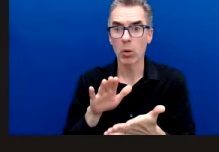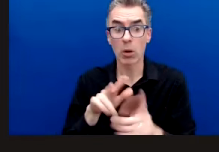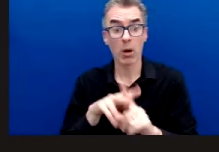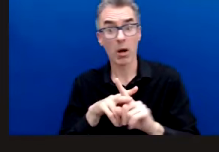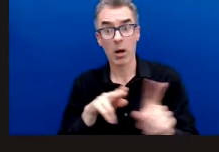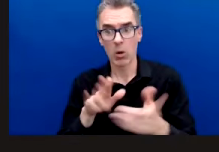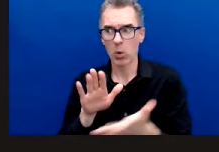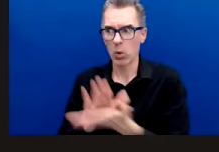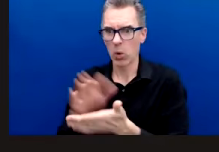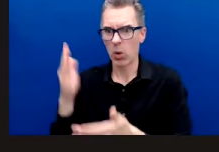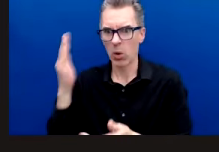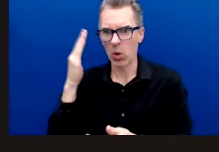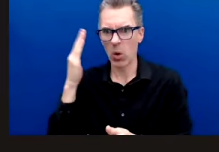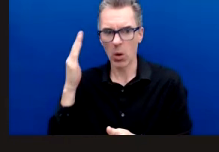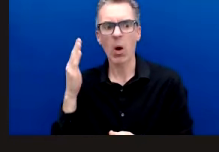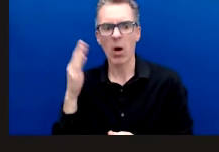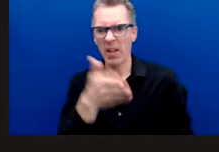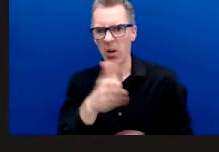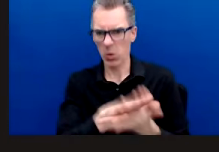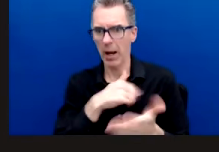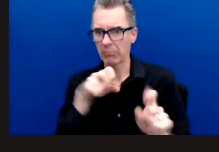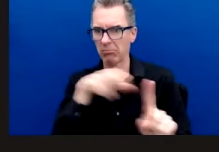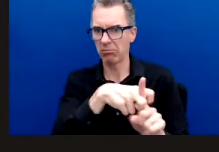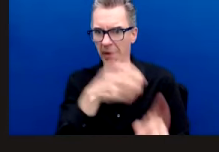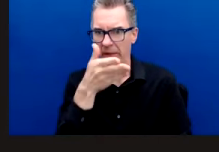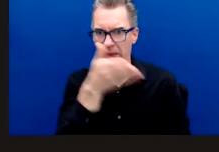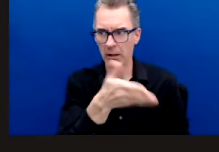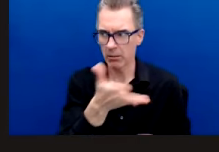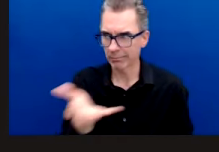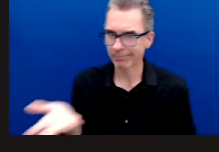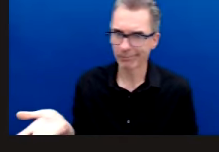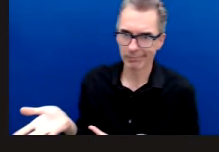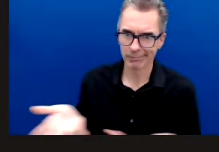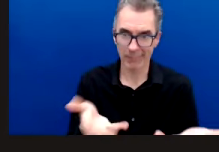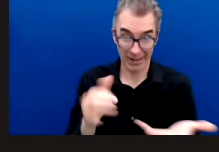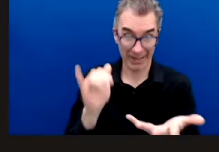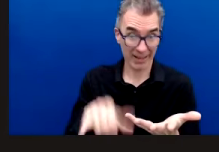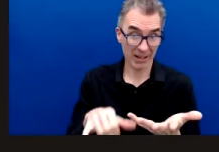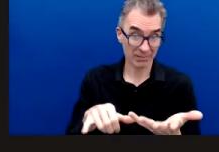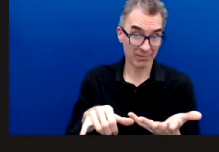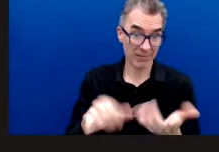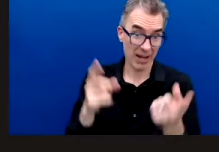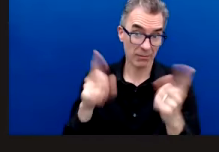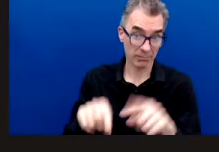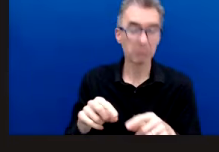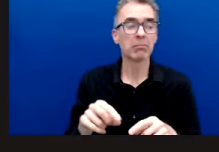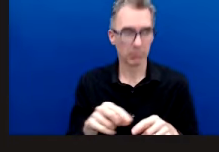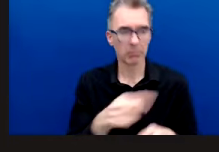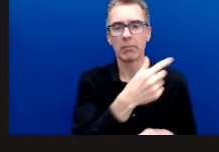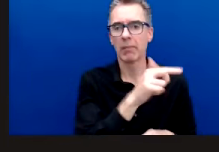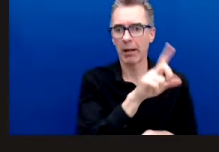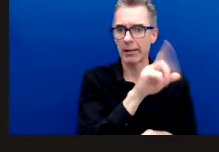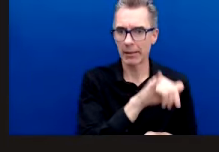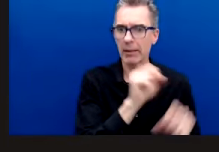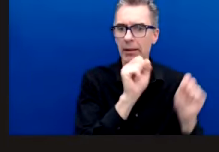can possibly run into the student. So if that becomes an issue, right, Gladys is able to connect